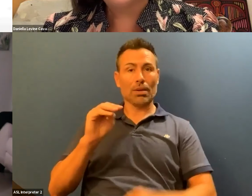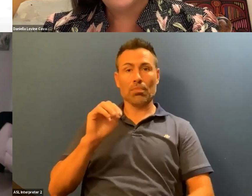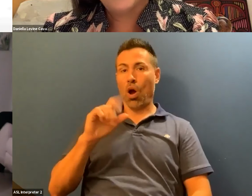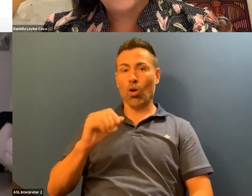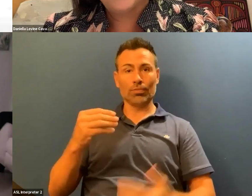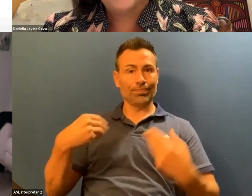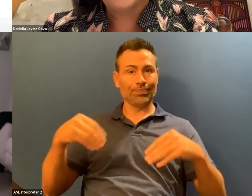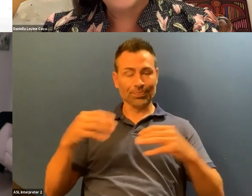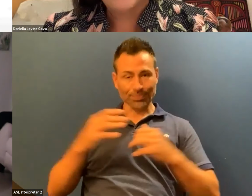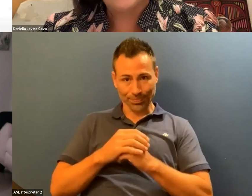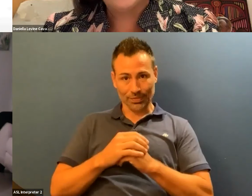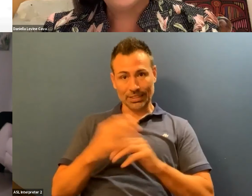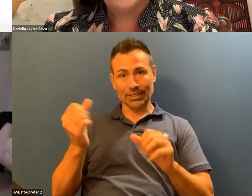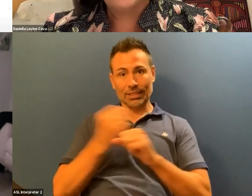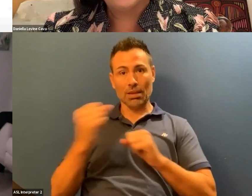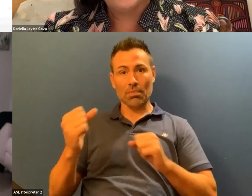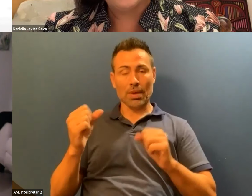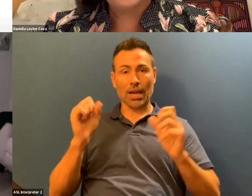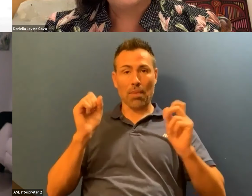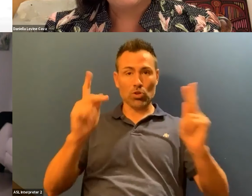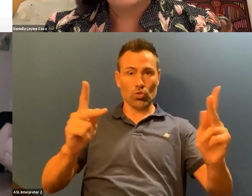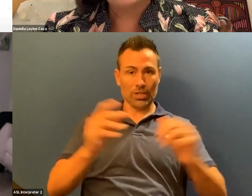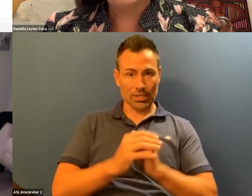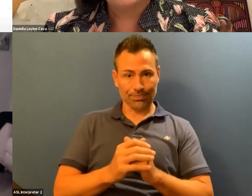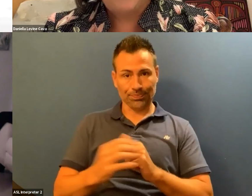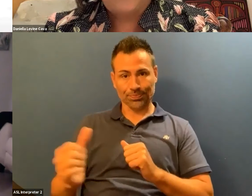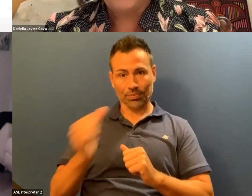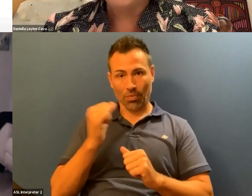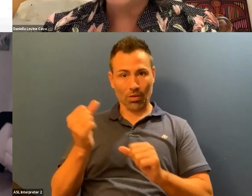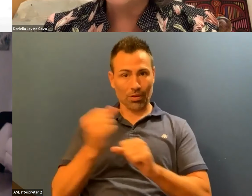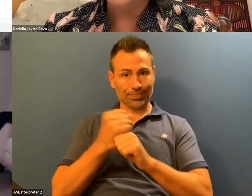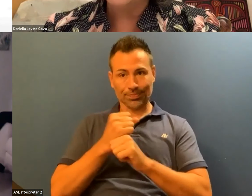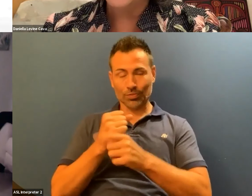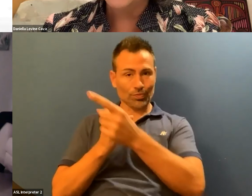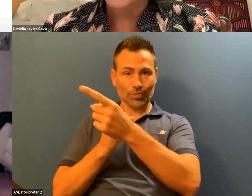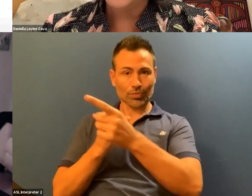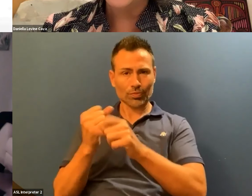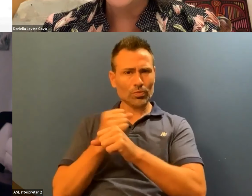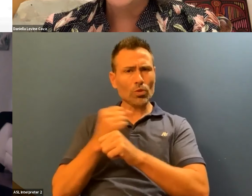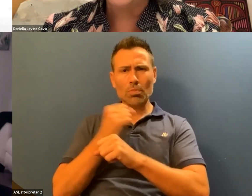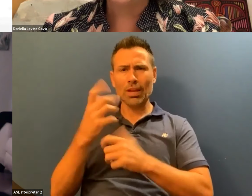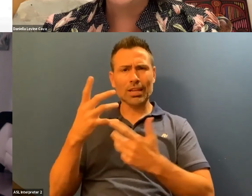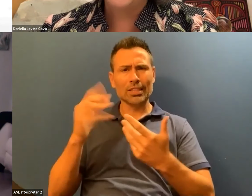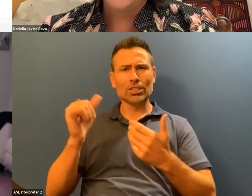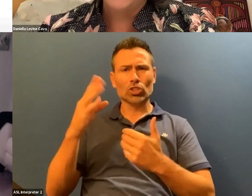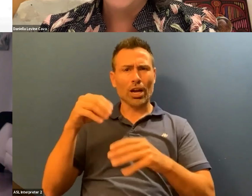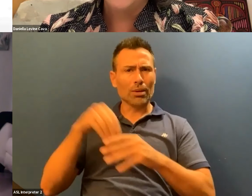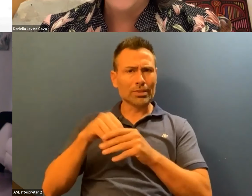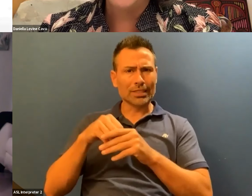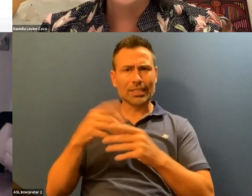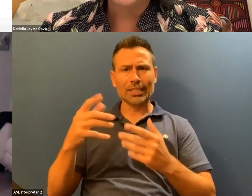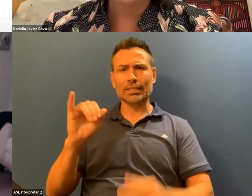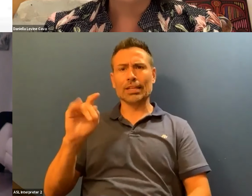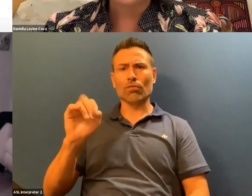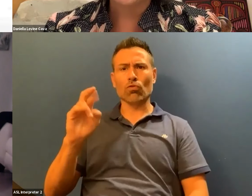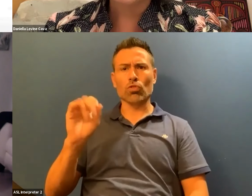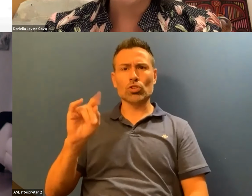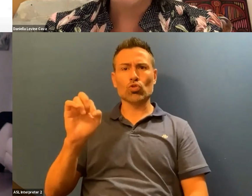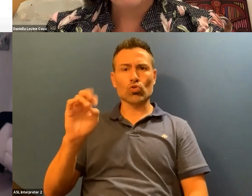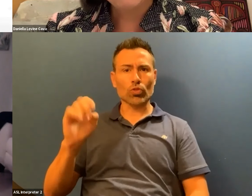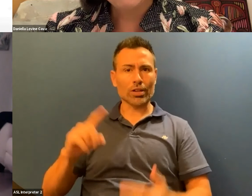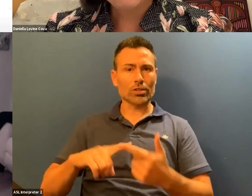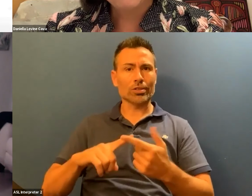and opportunities. Okay. You won't create any jobs and infrastructure because you will probably wait for something to happen because you need to be able to pull the